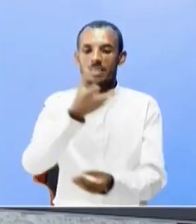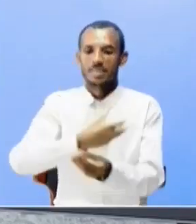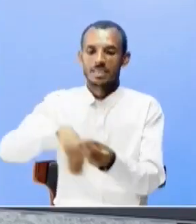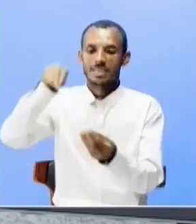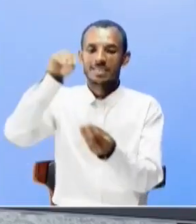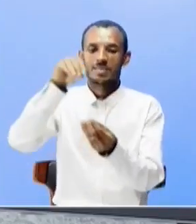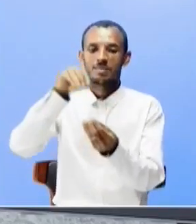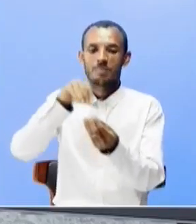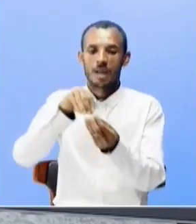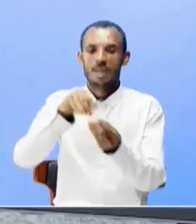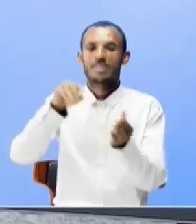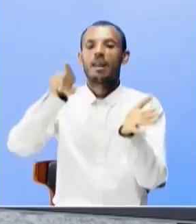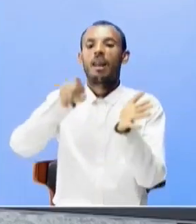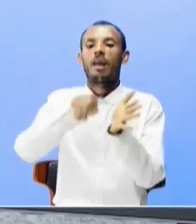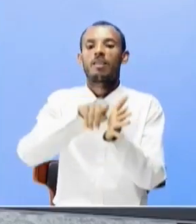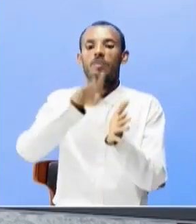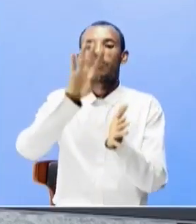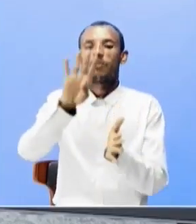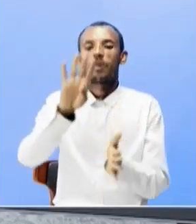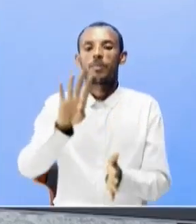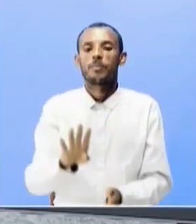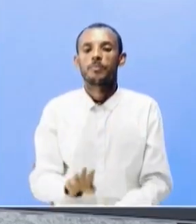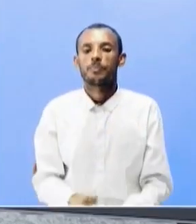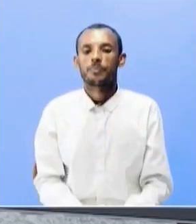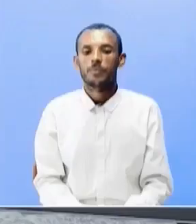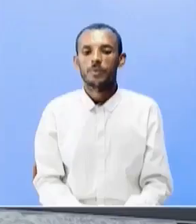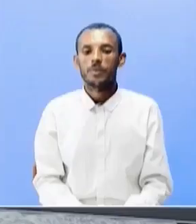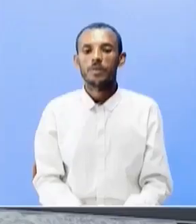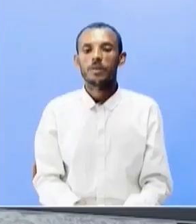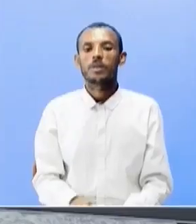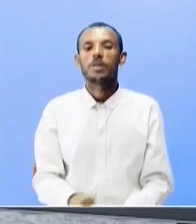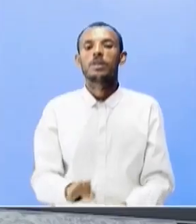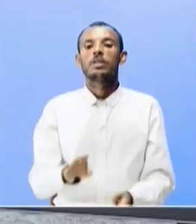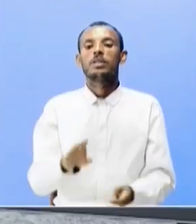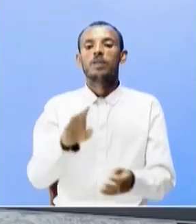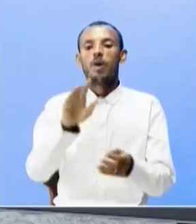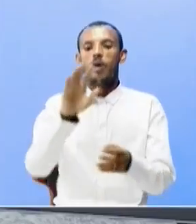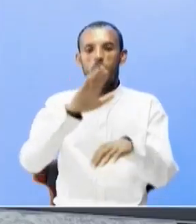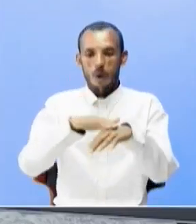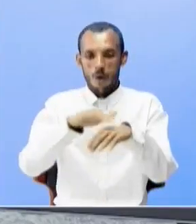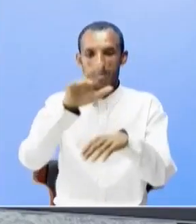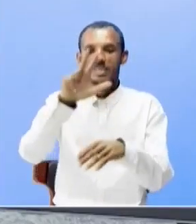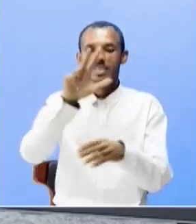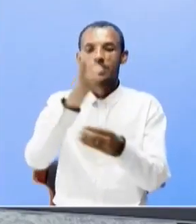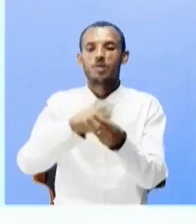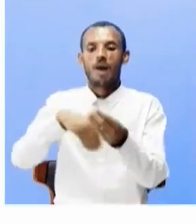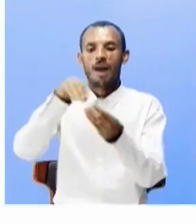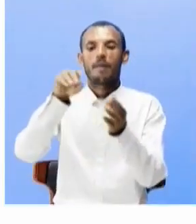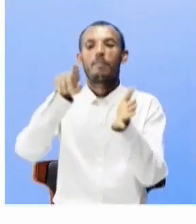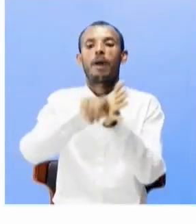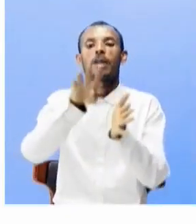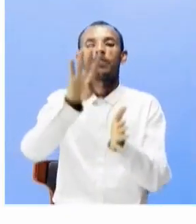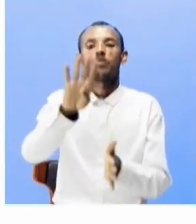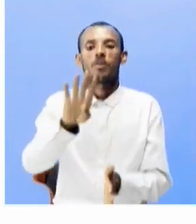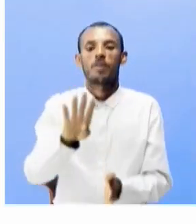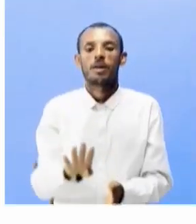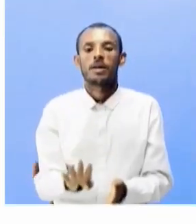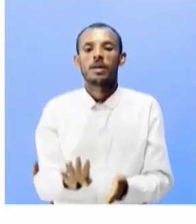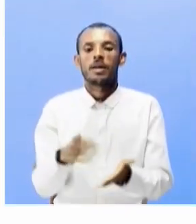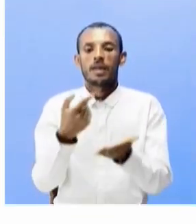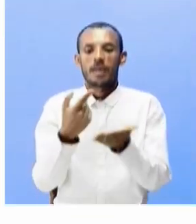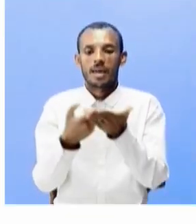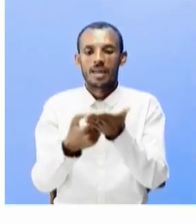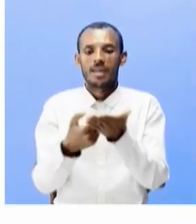-4. On 3, you add -4. So here, on